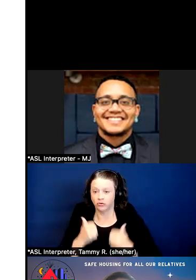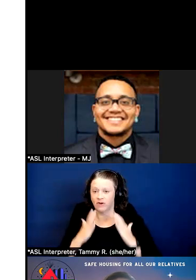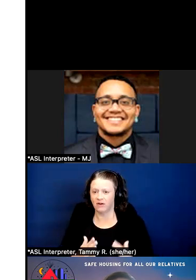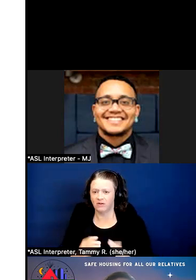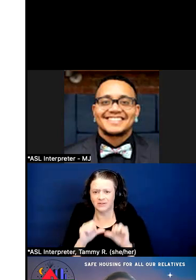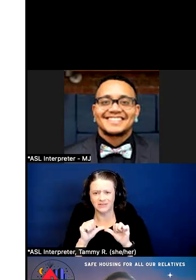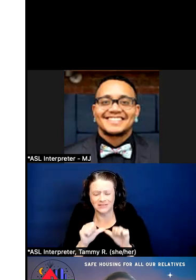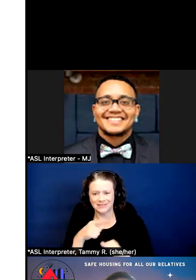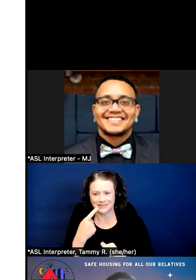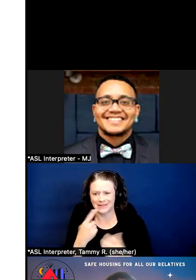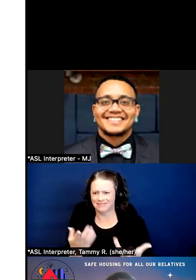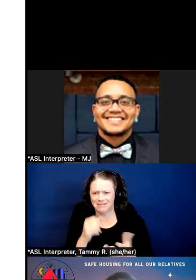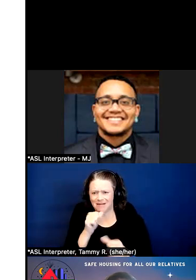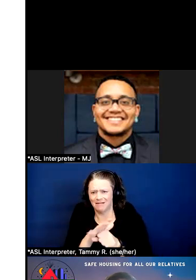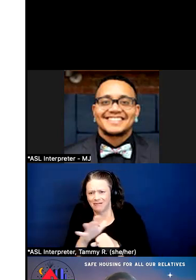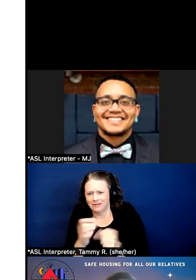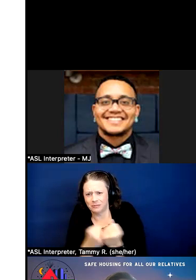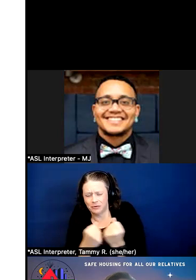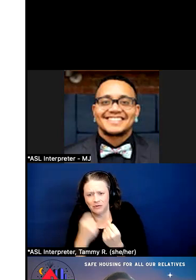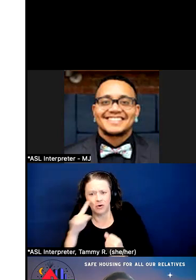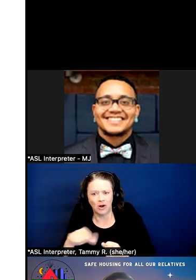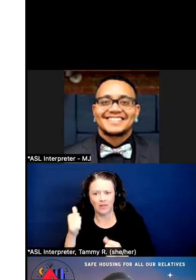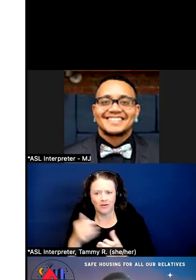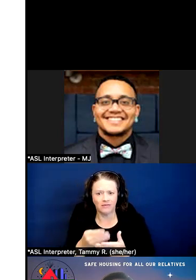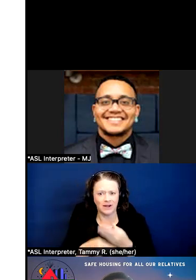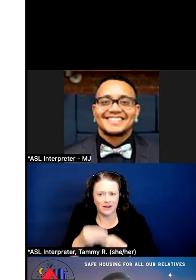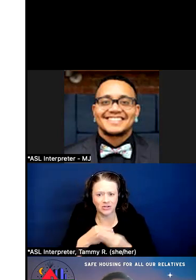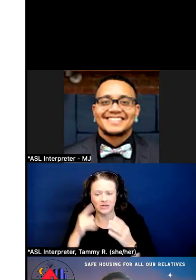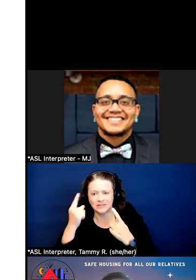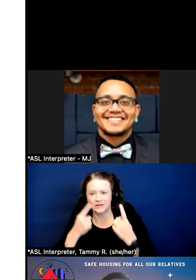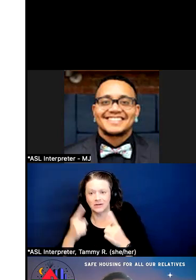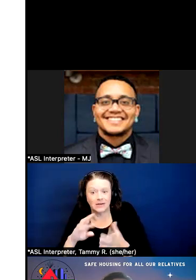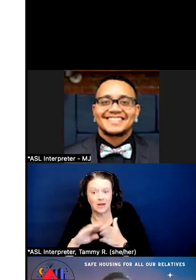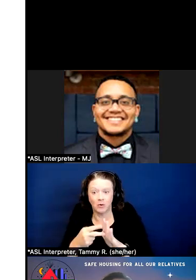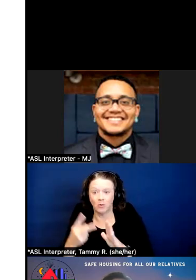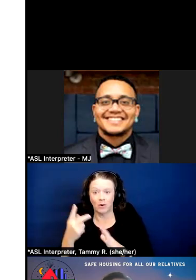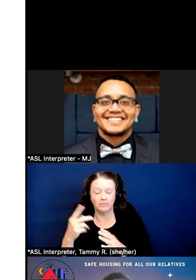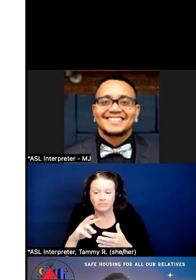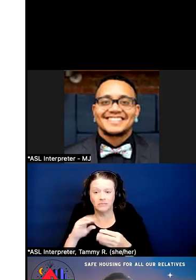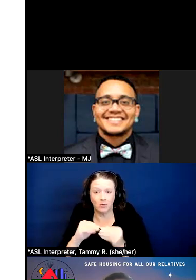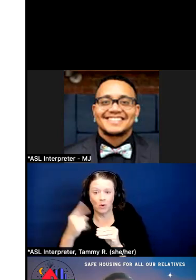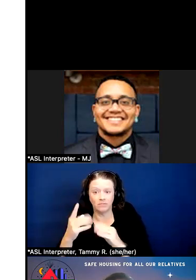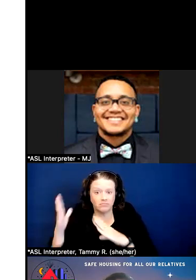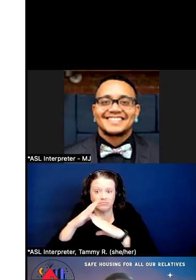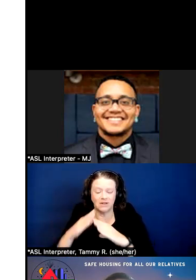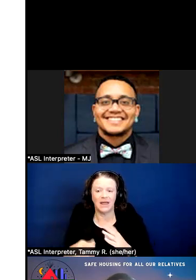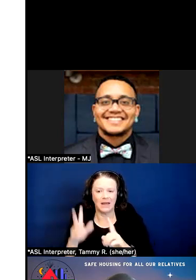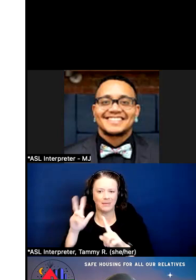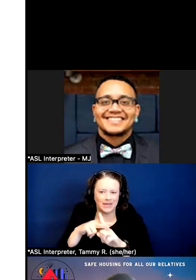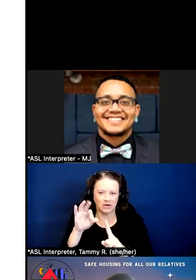of support for other financial considerations, application fees being number one. But bus passes,